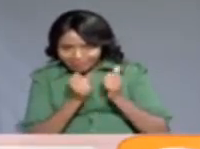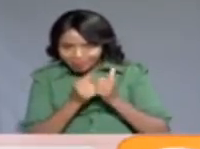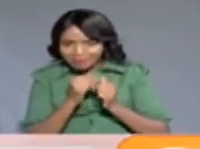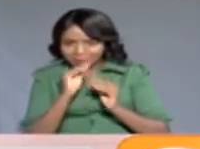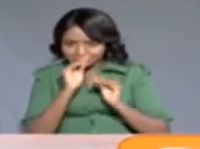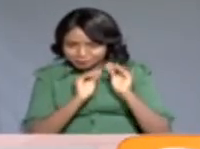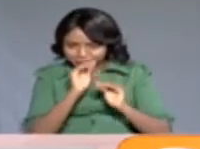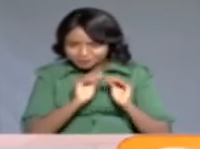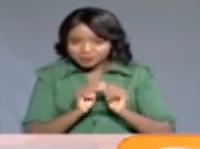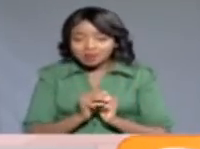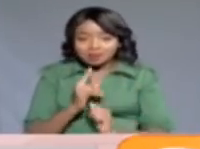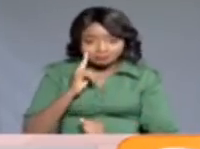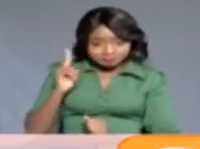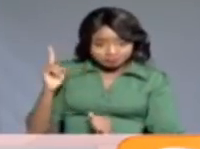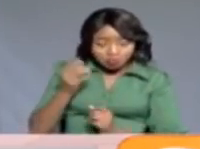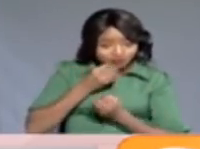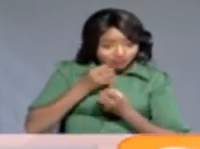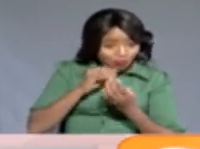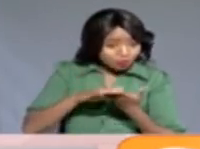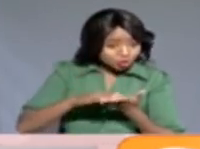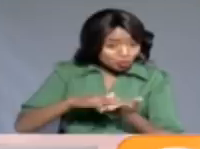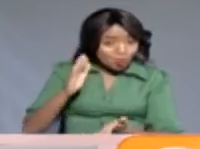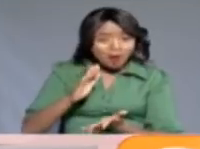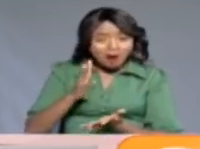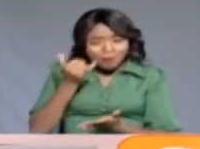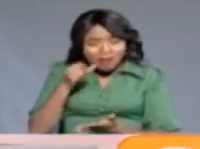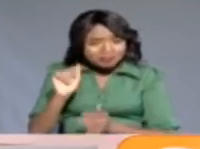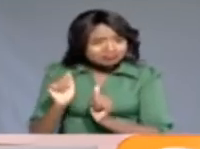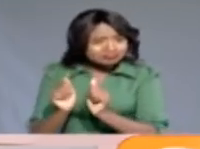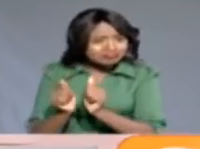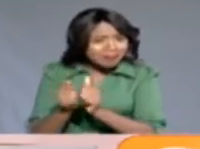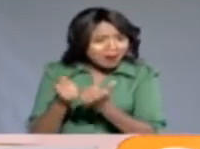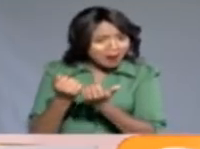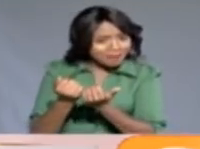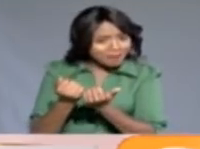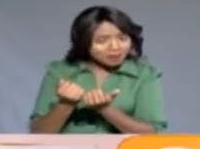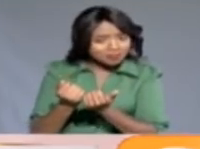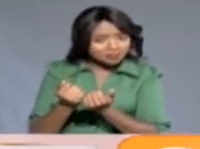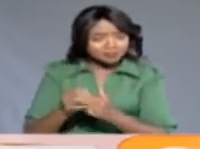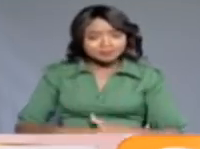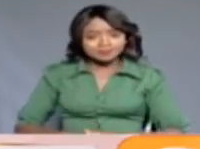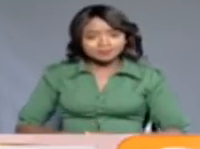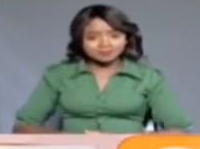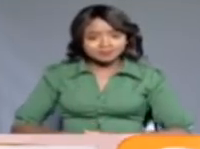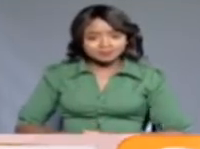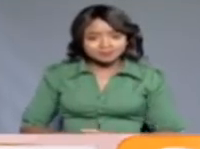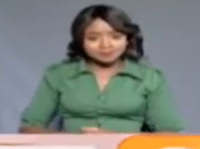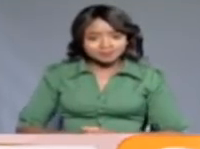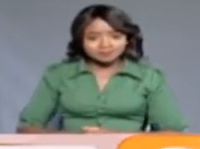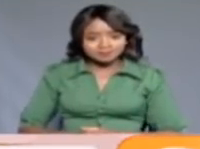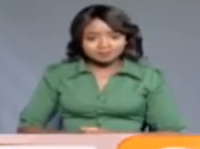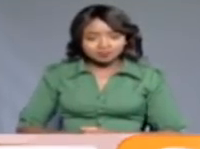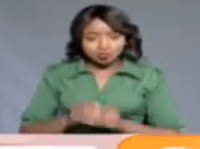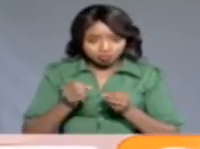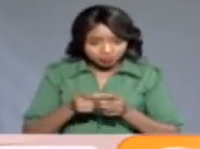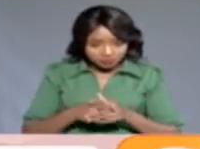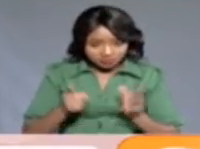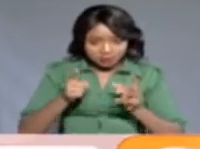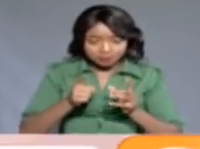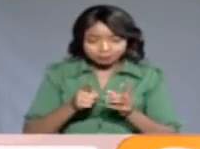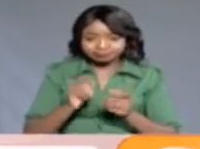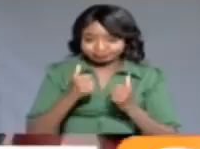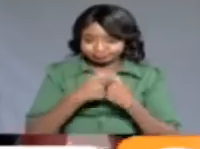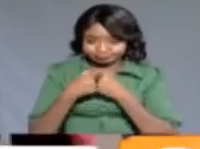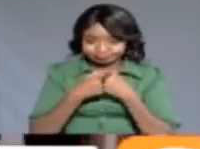circumstances. Bernard Ndong updates us on the strange turn of events that foreshadowed the official start of the Continental